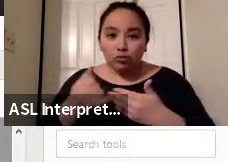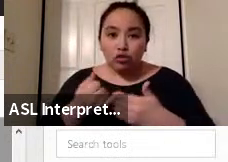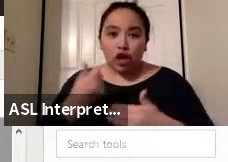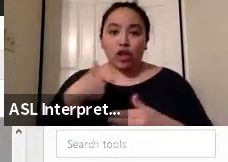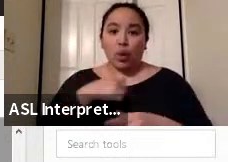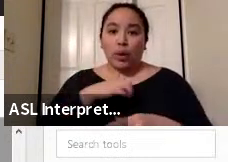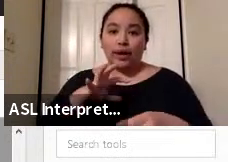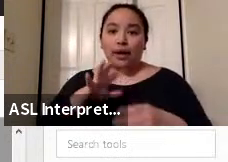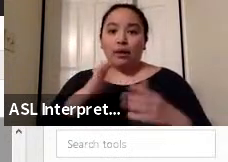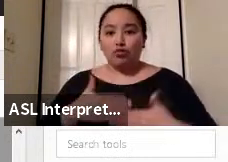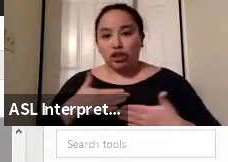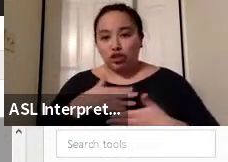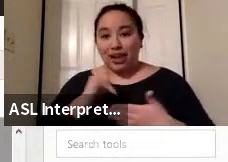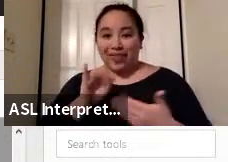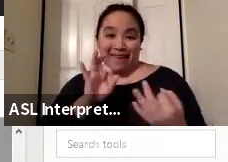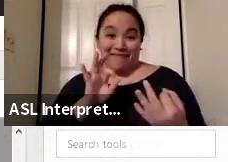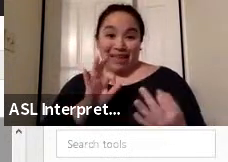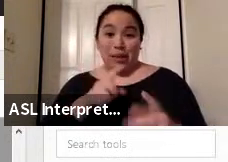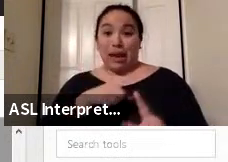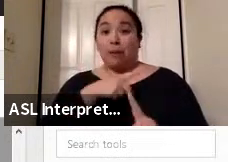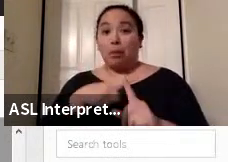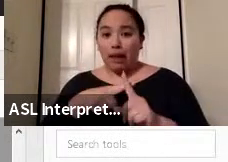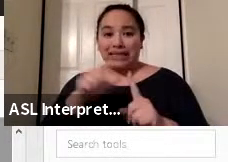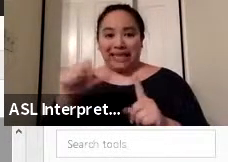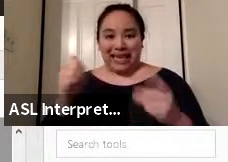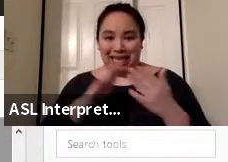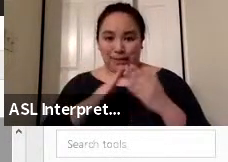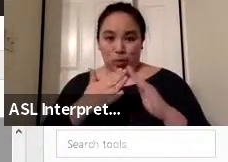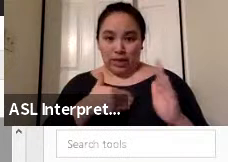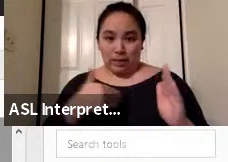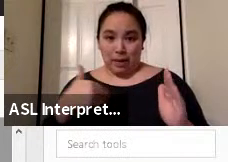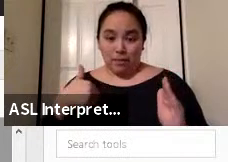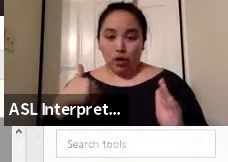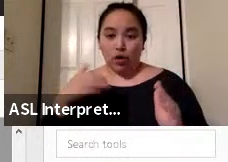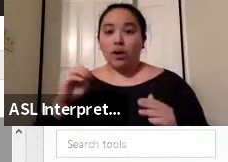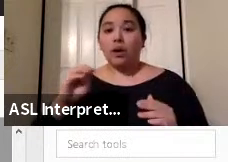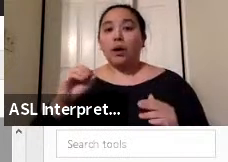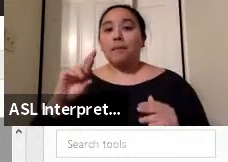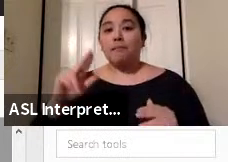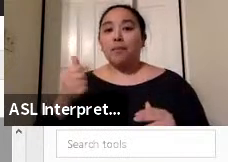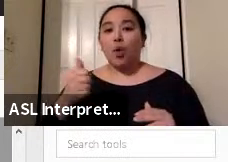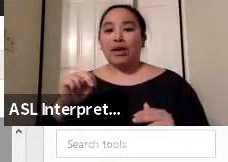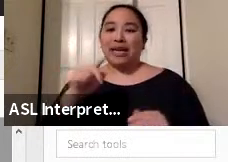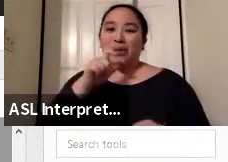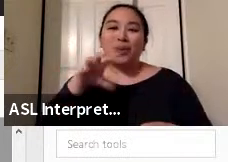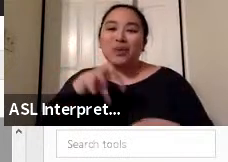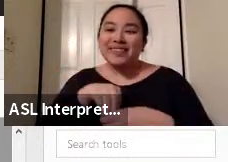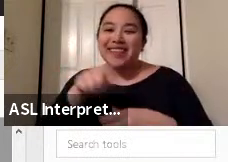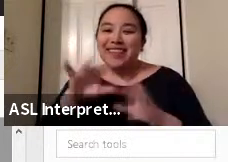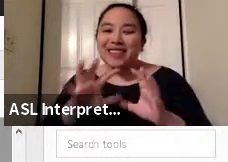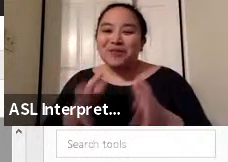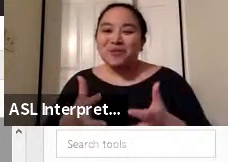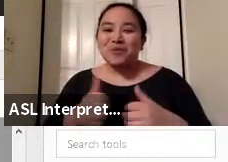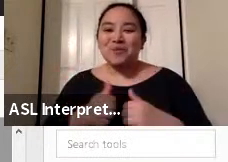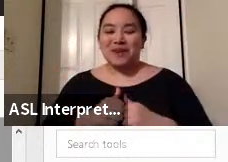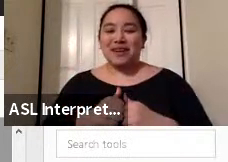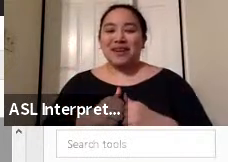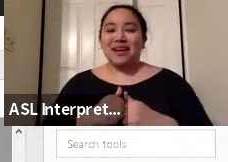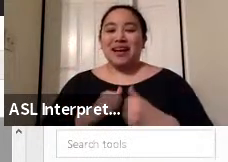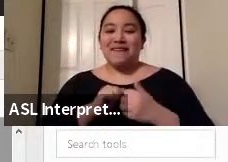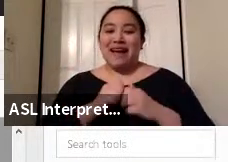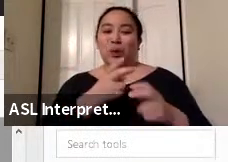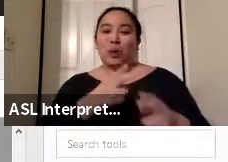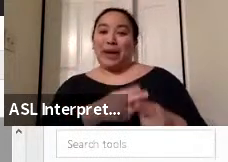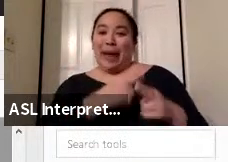as well as feedback from many community members, including Morgan, who is on this group, about the naming of the property. So he